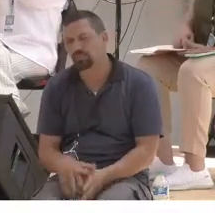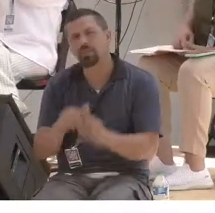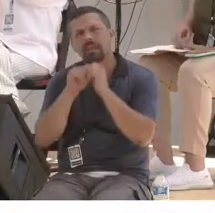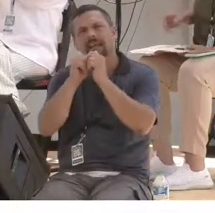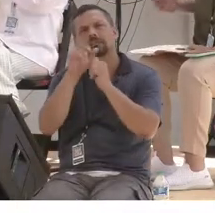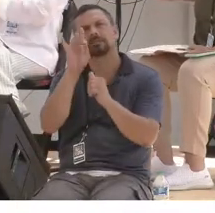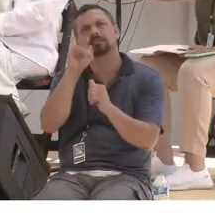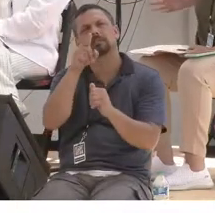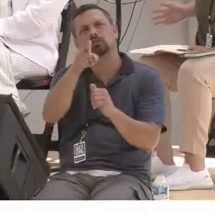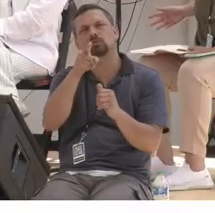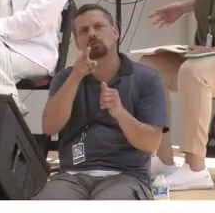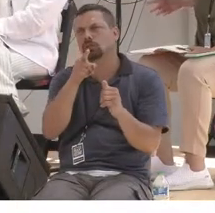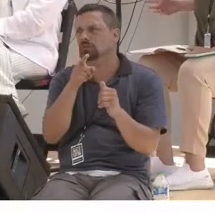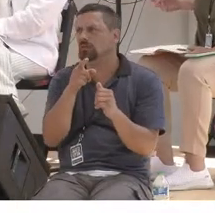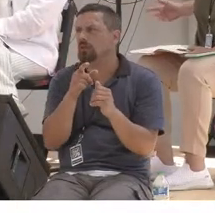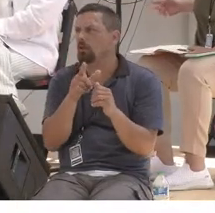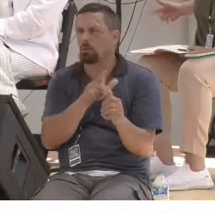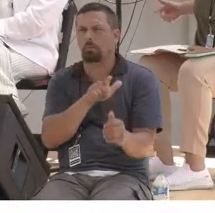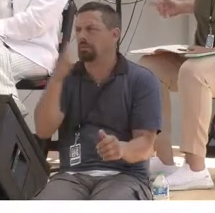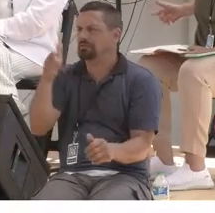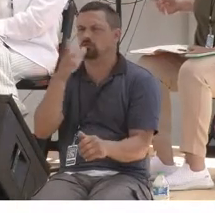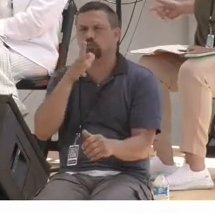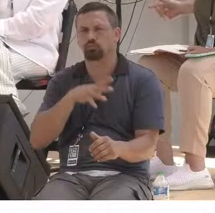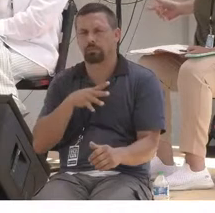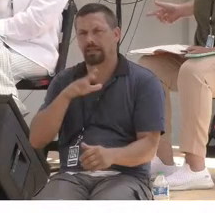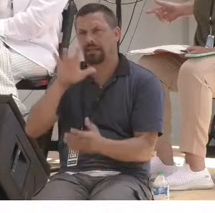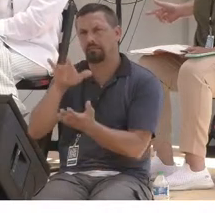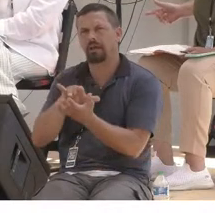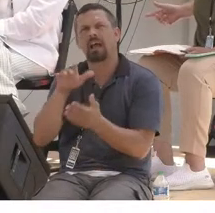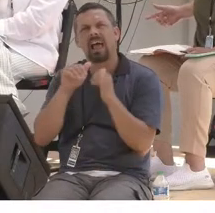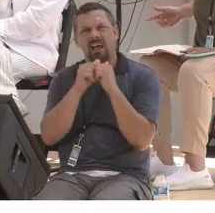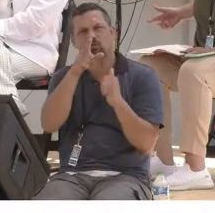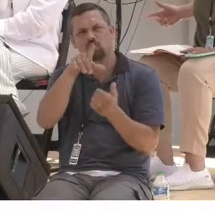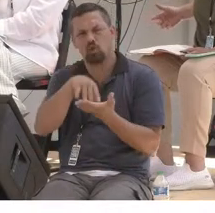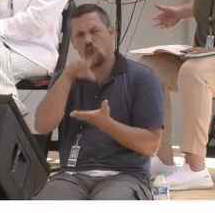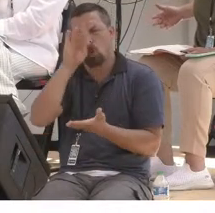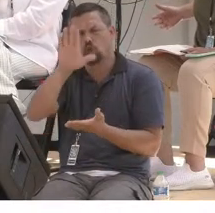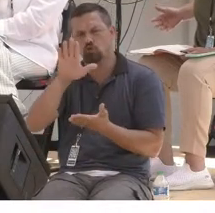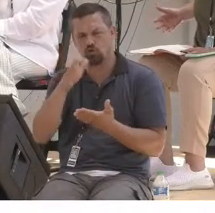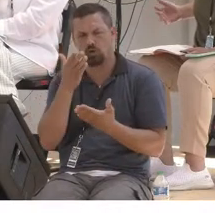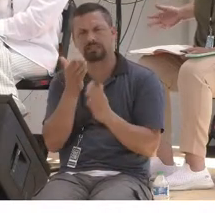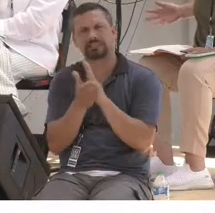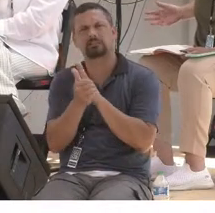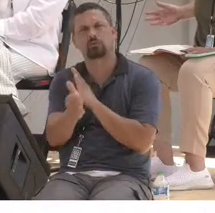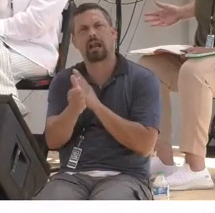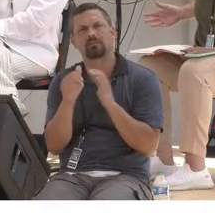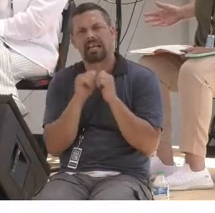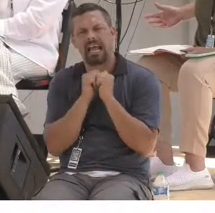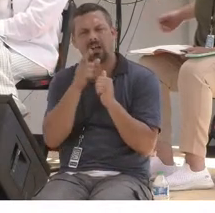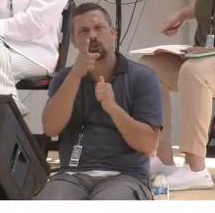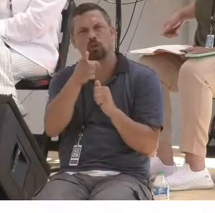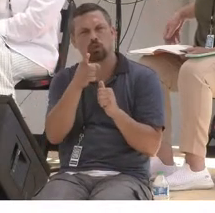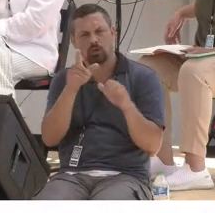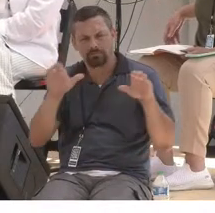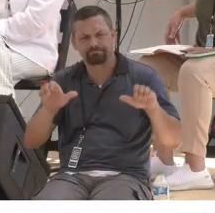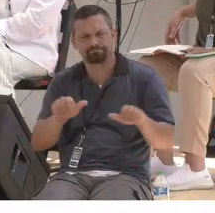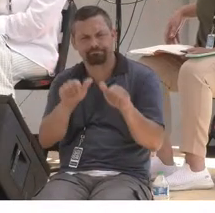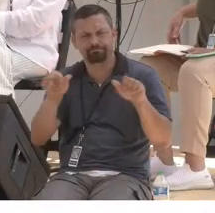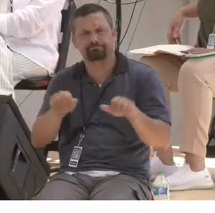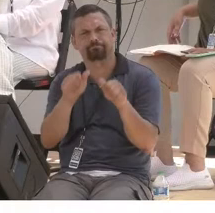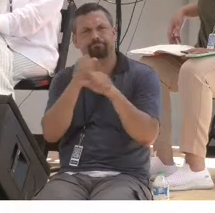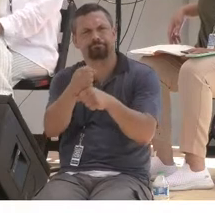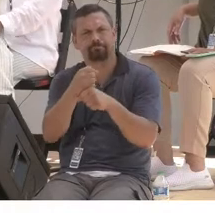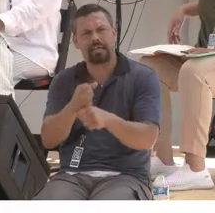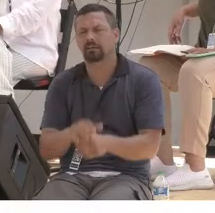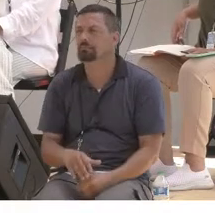you, going back to you, Sara, how did you learn your craft? How did you master clay? To